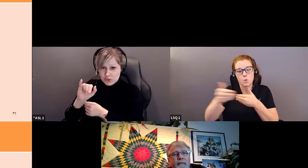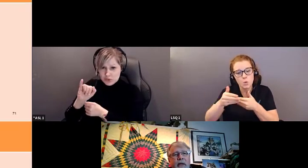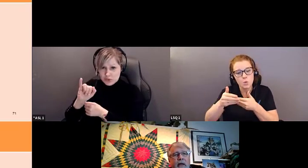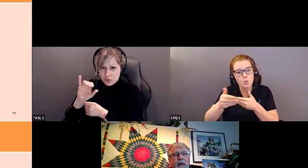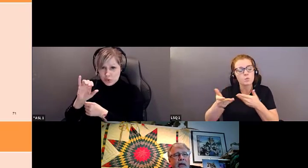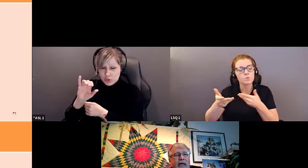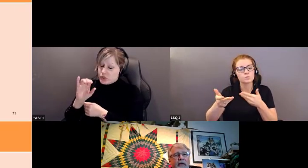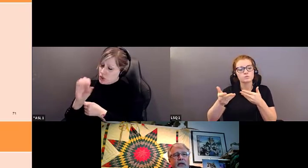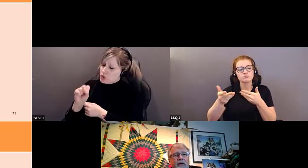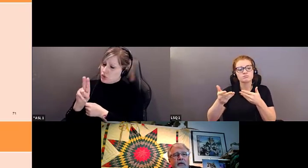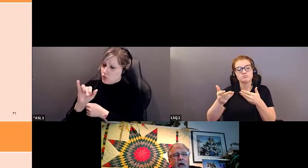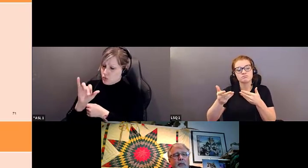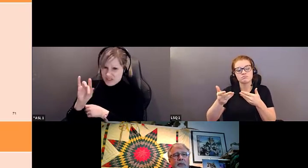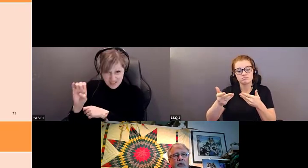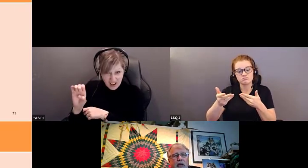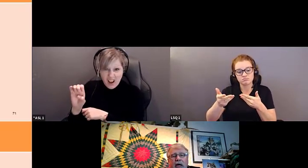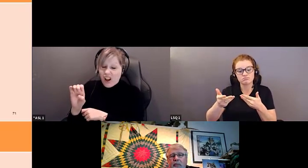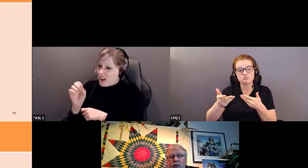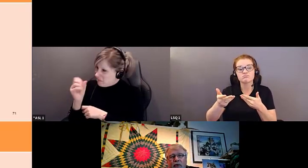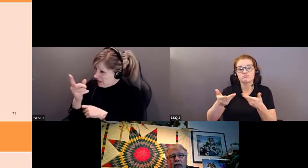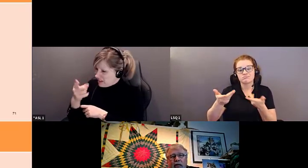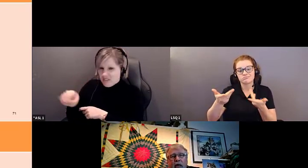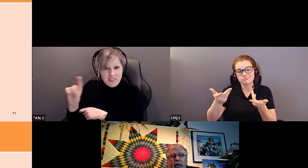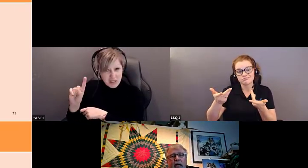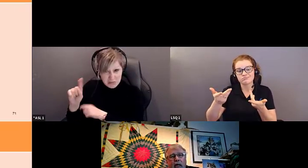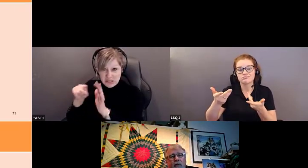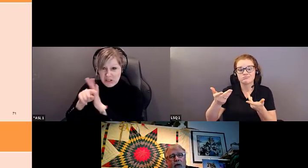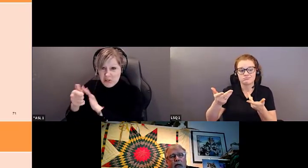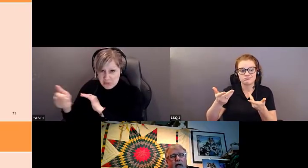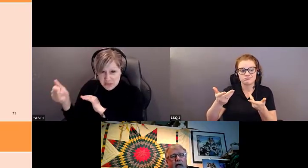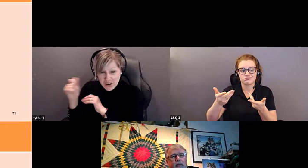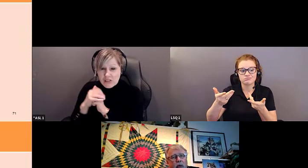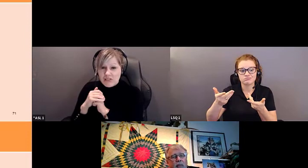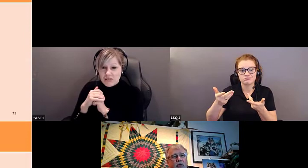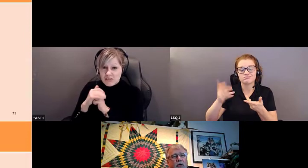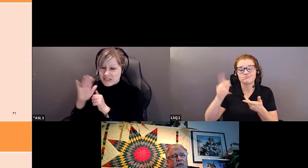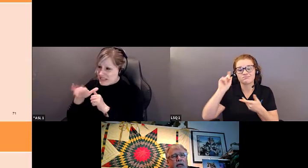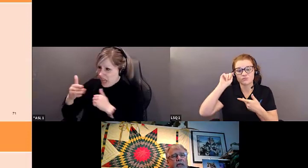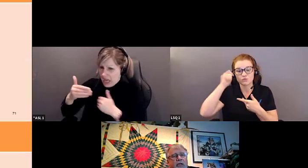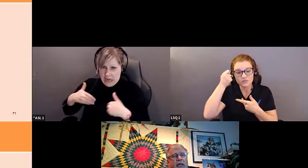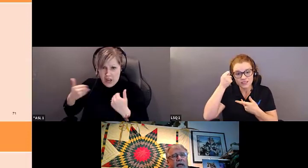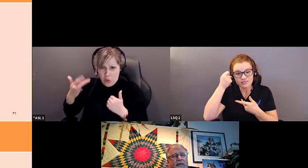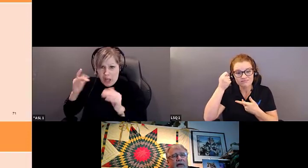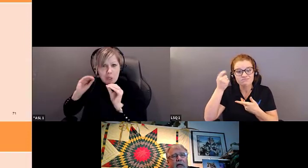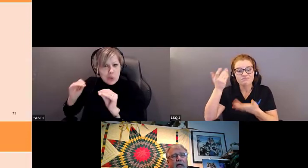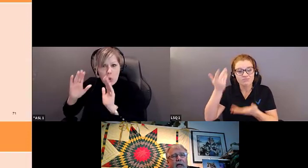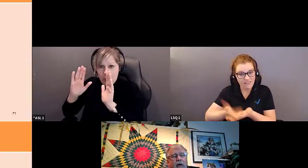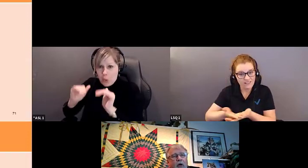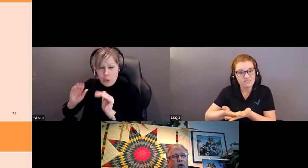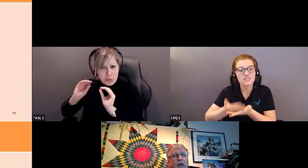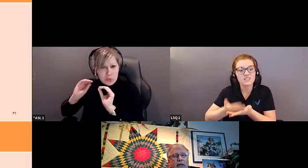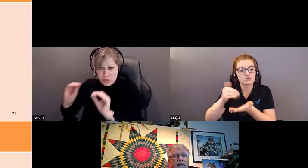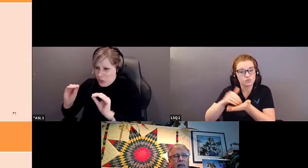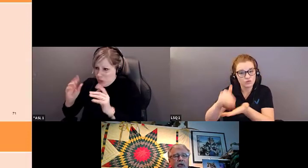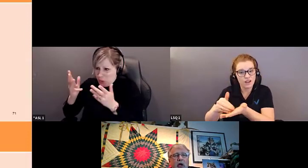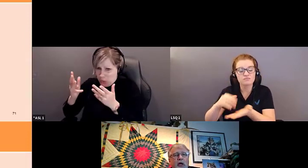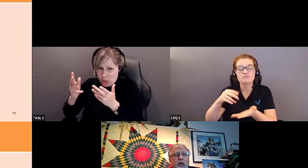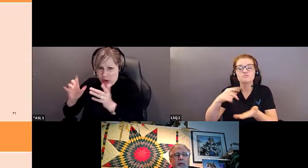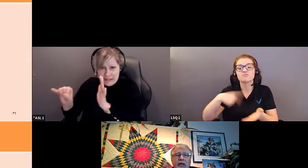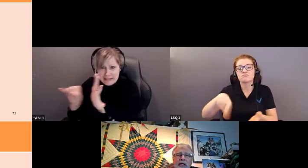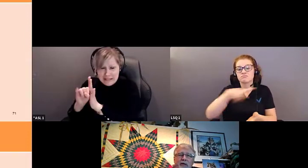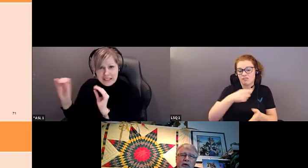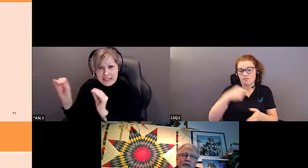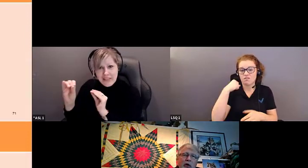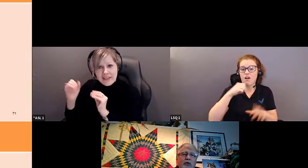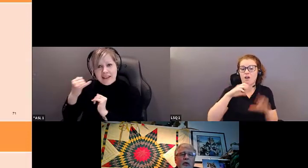deaths. Many of these are people died very young and at a premature stage in life, could live much